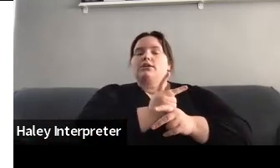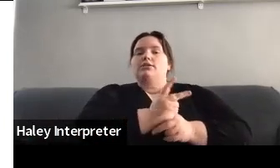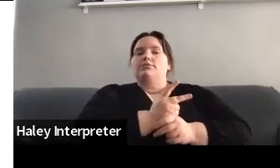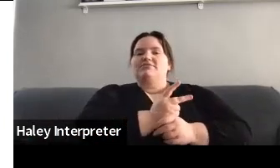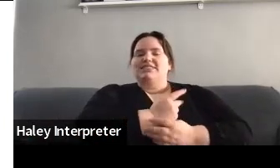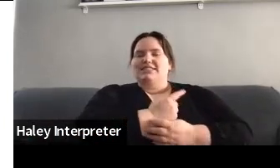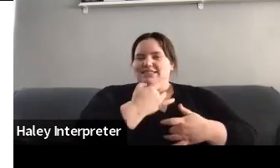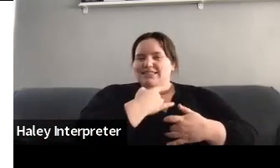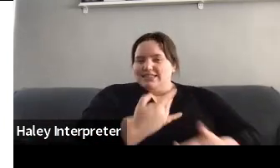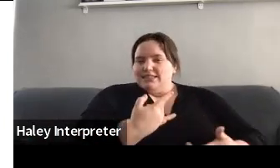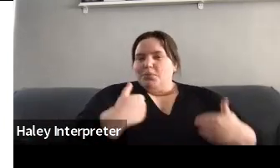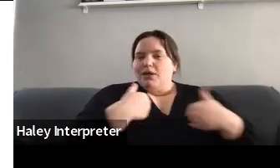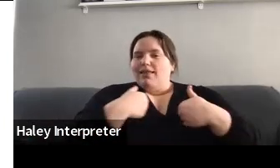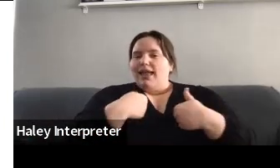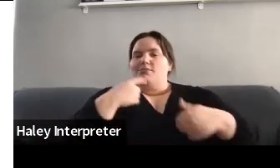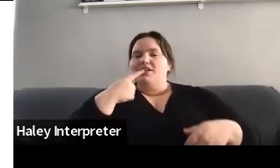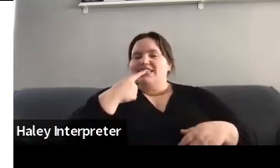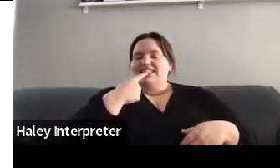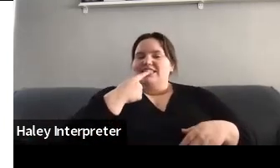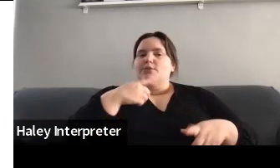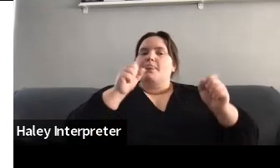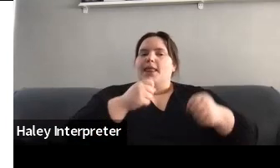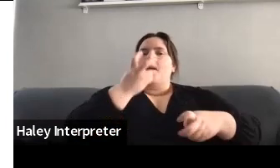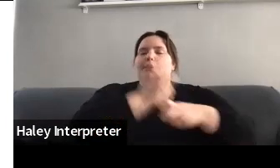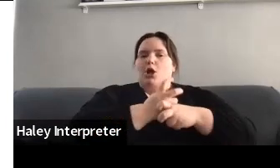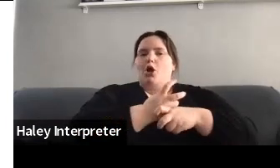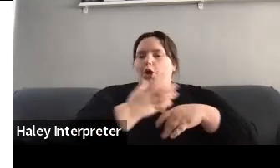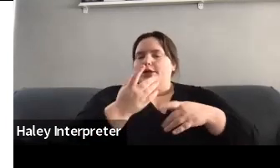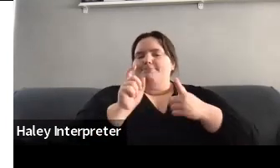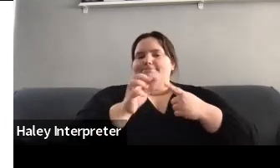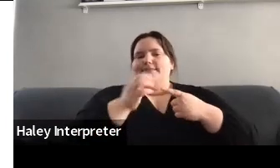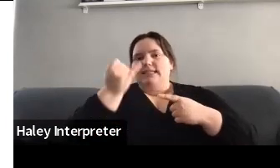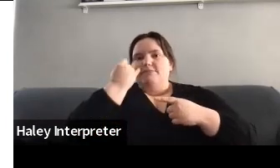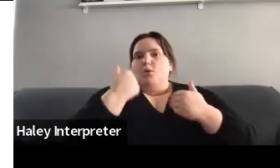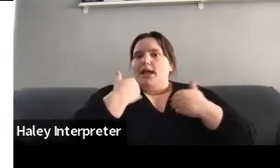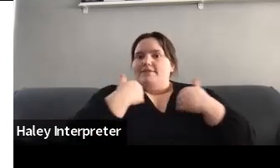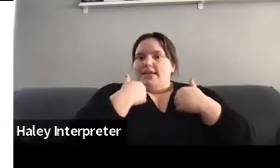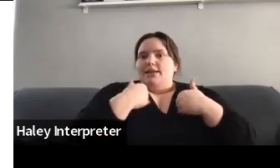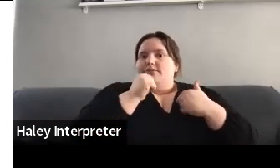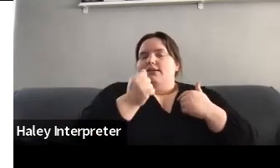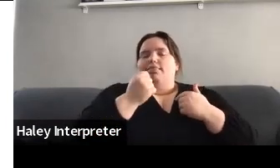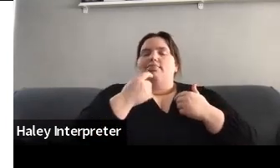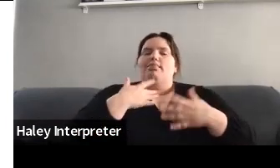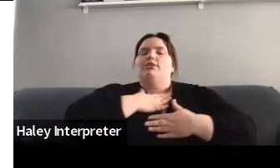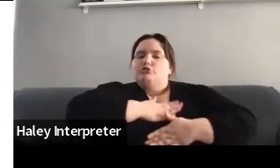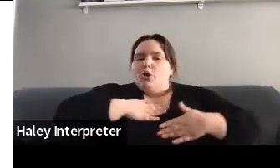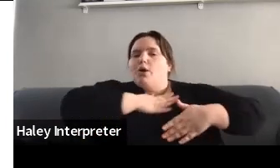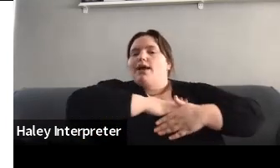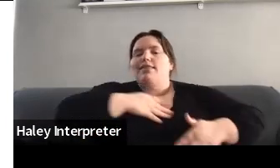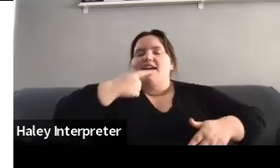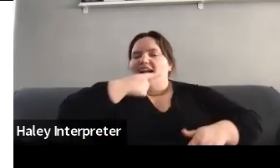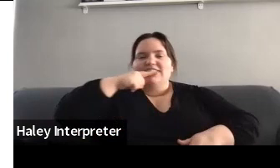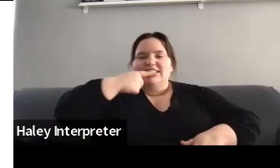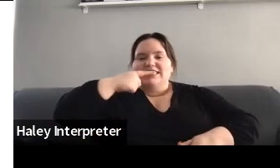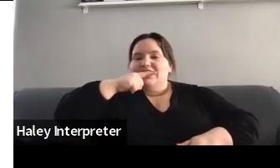animal toothbrush can be kind of difficult, especially if you have an animal that doesn't like their teeth brushed. There are